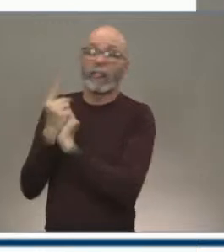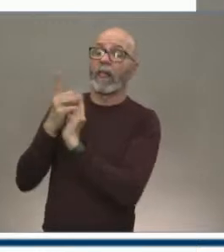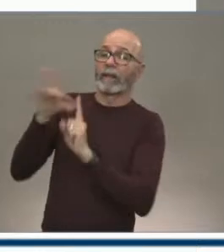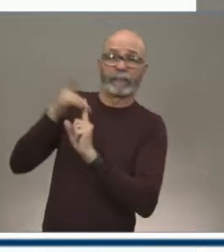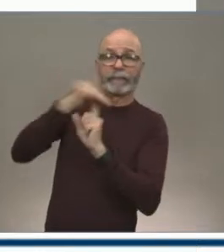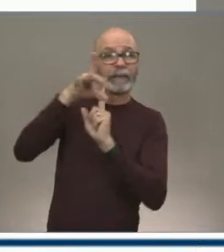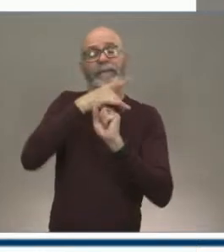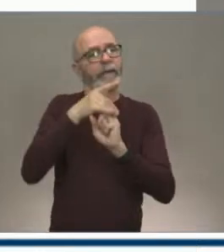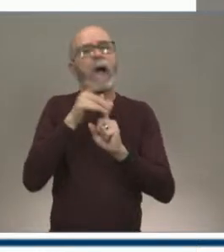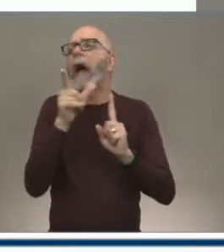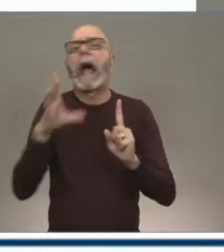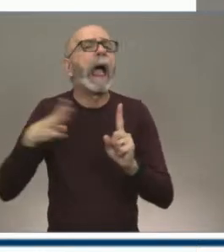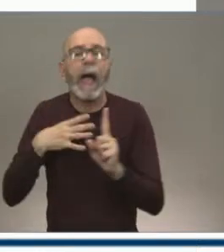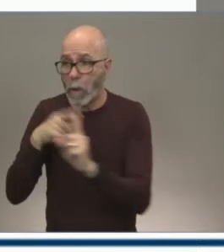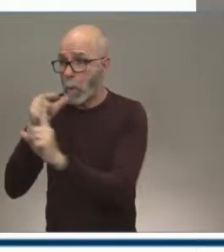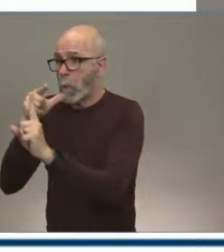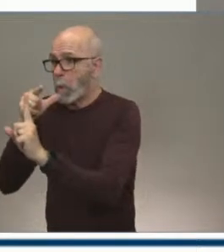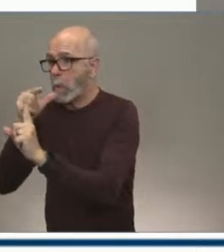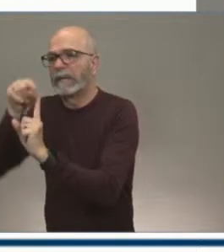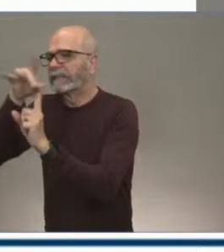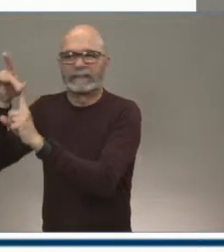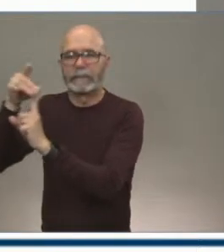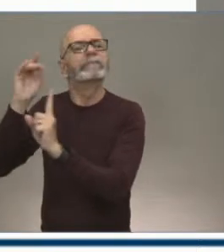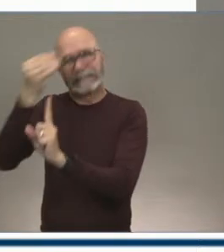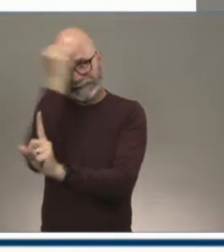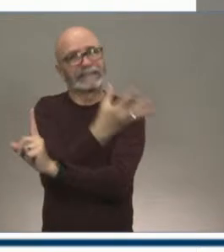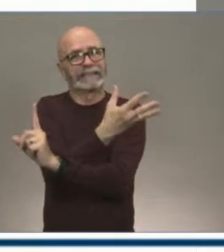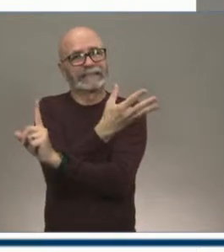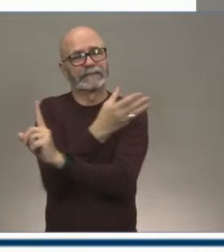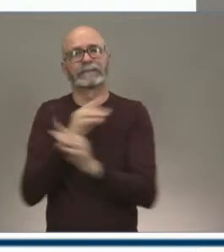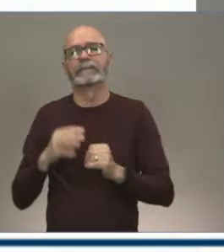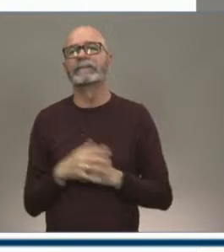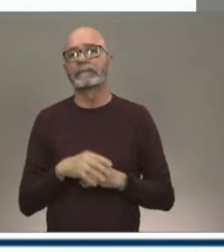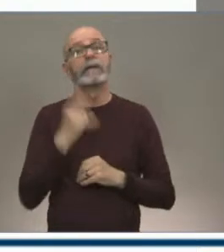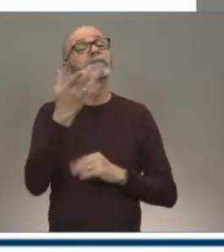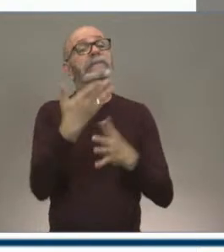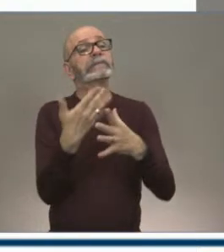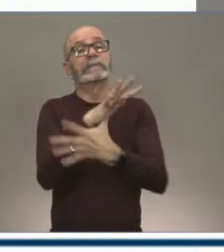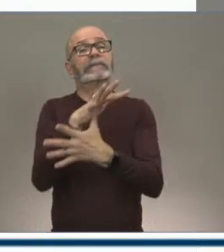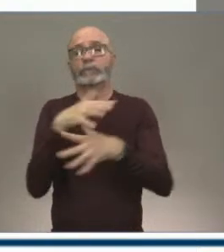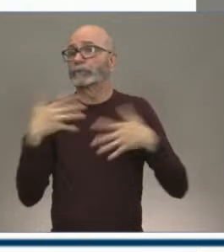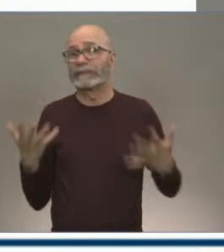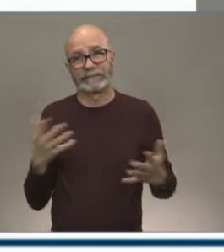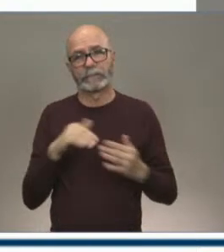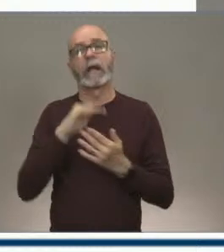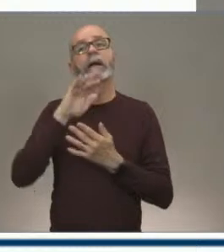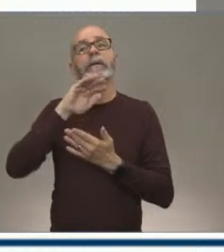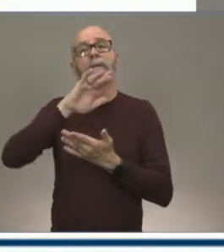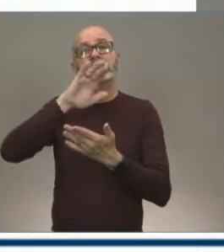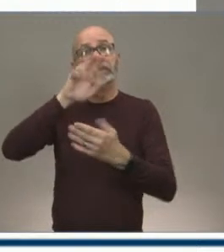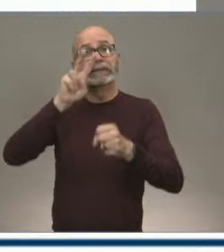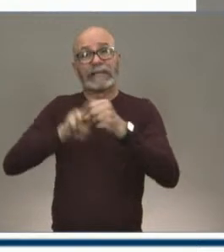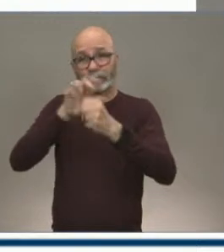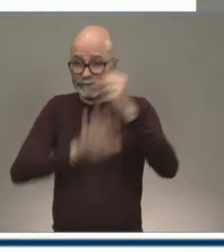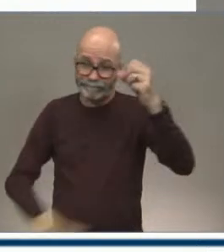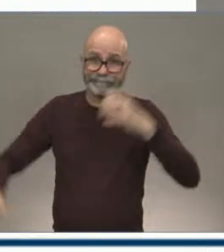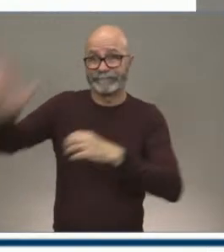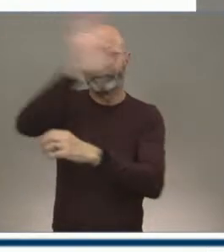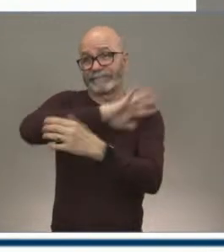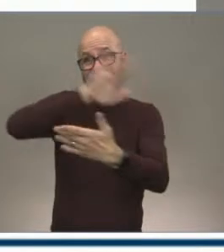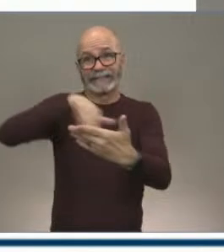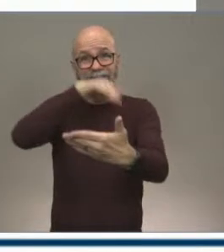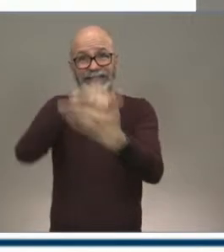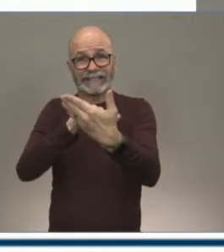so we have testing available at our primary assessment centers. We have pop-up sites that are offering rapid testing